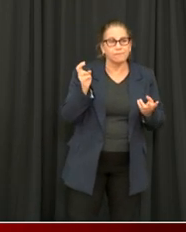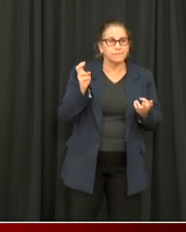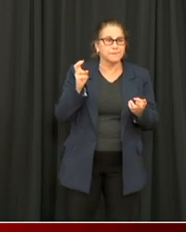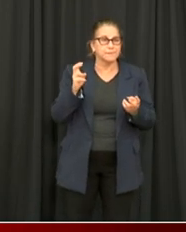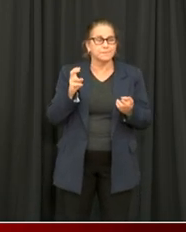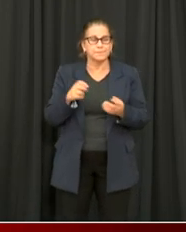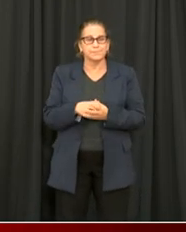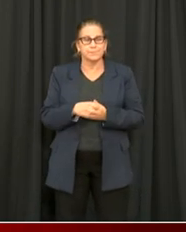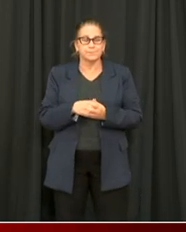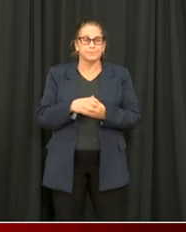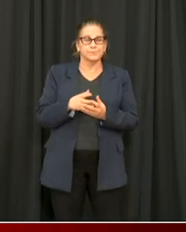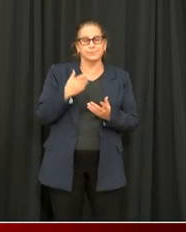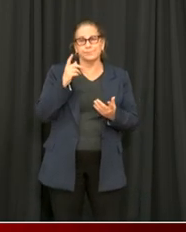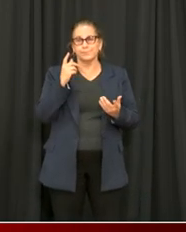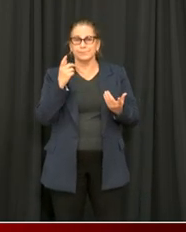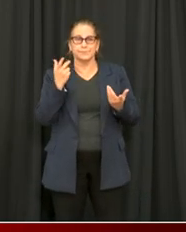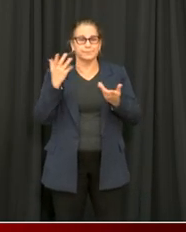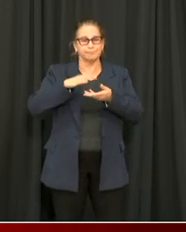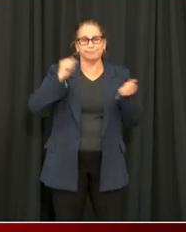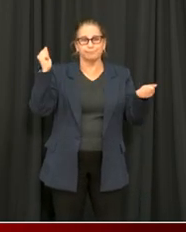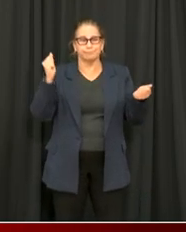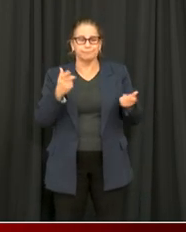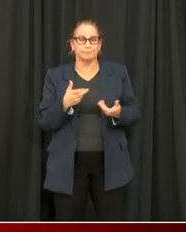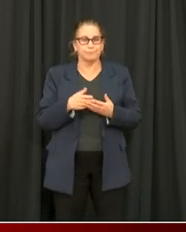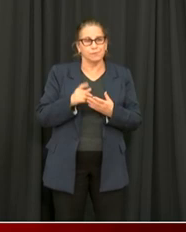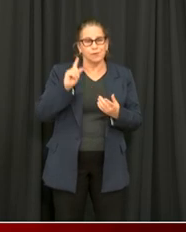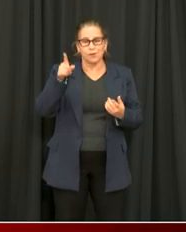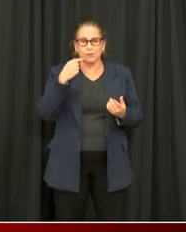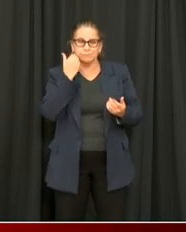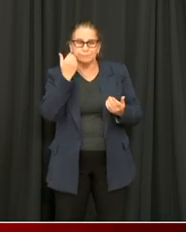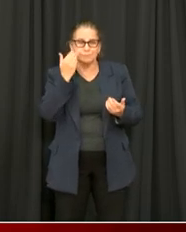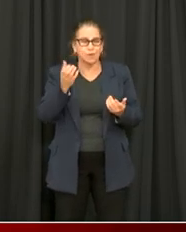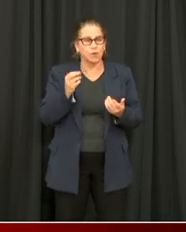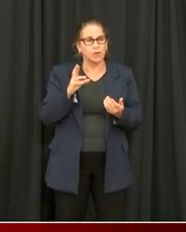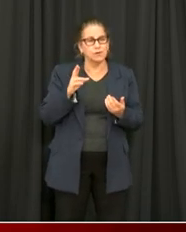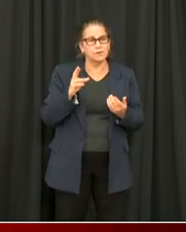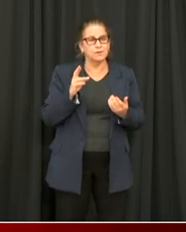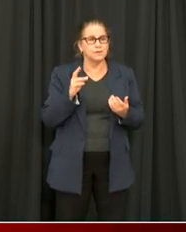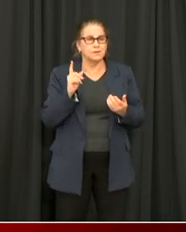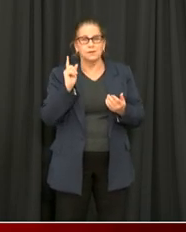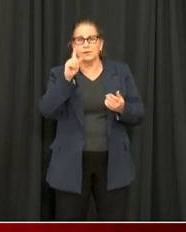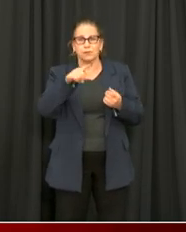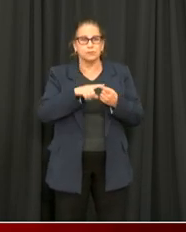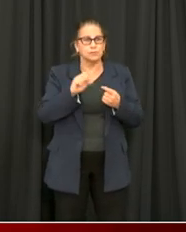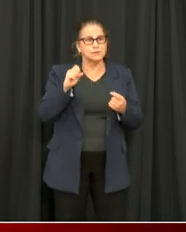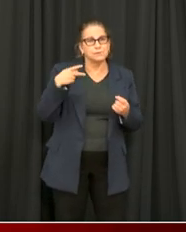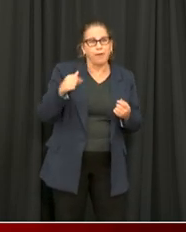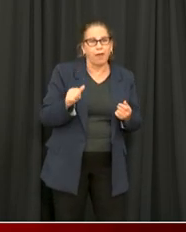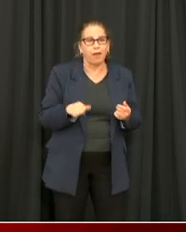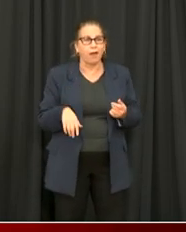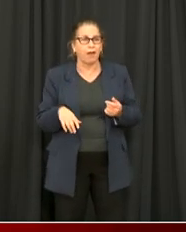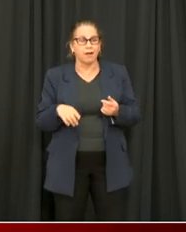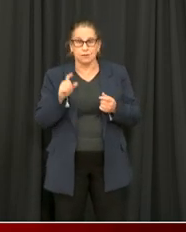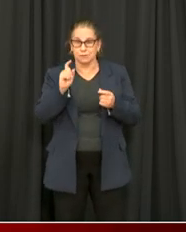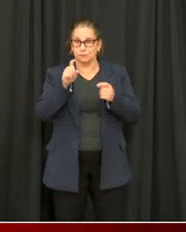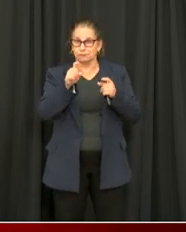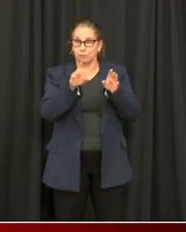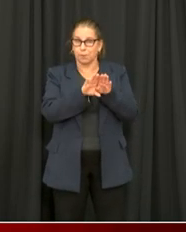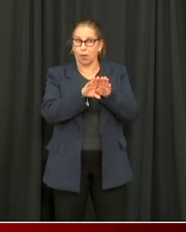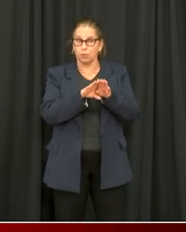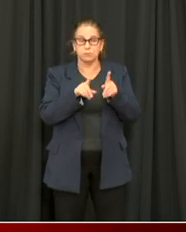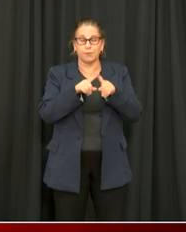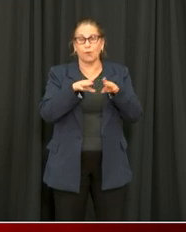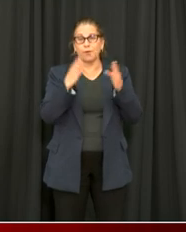of activity that should be withheld. Or going to a spa that should be closed but is open is a type